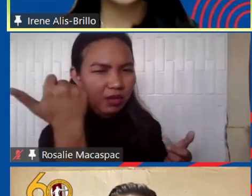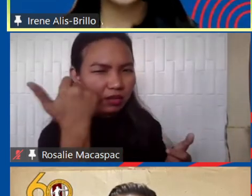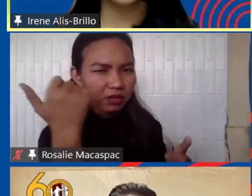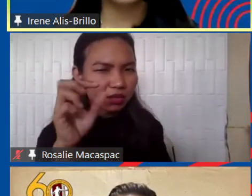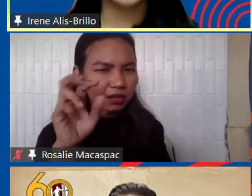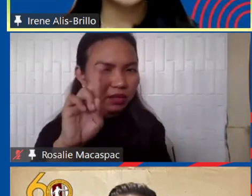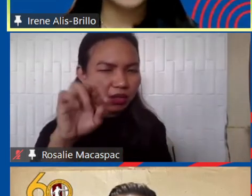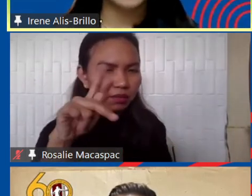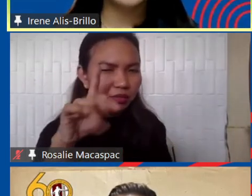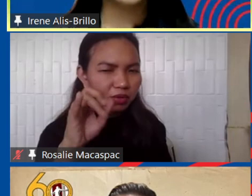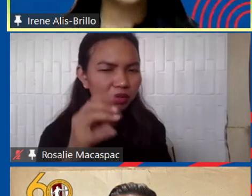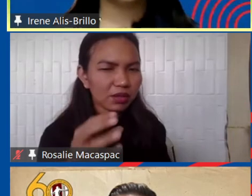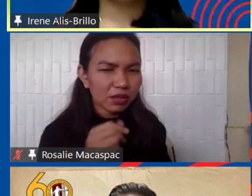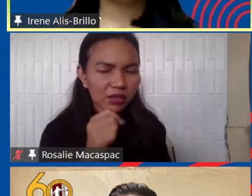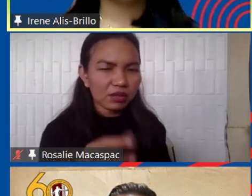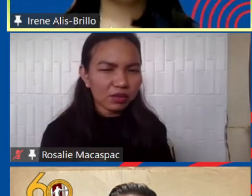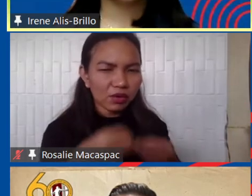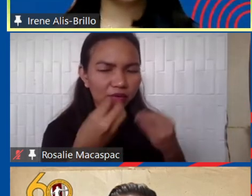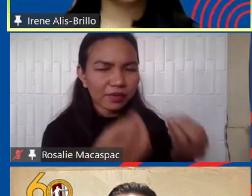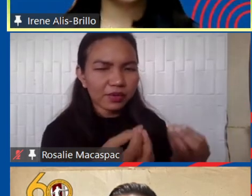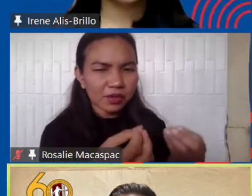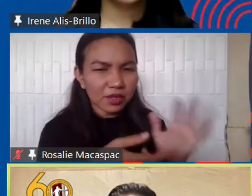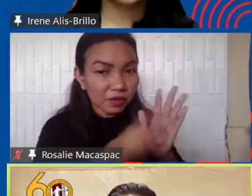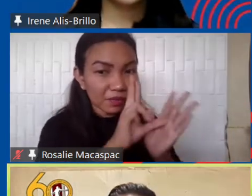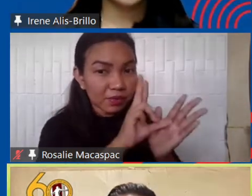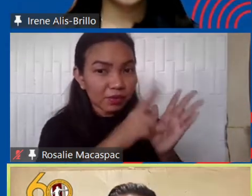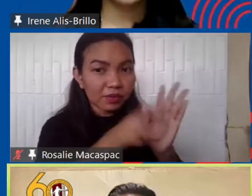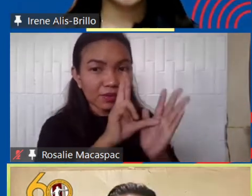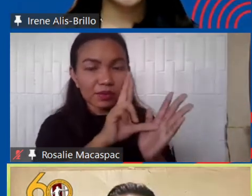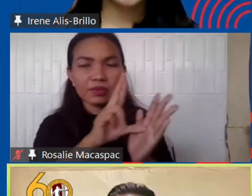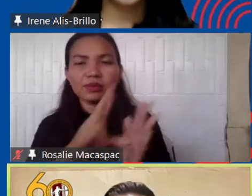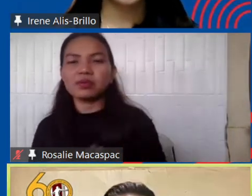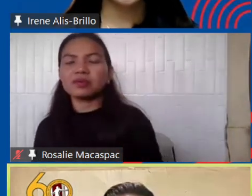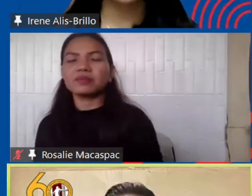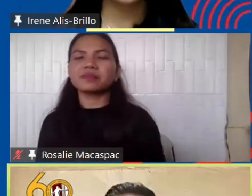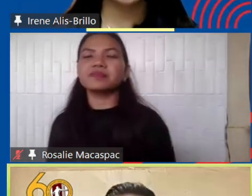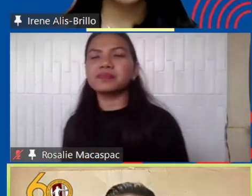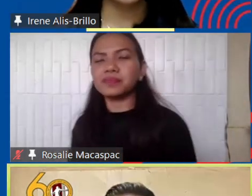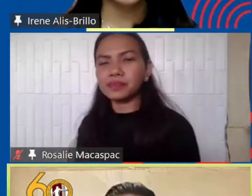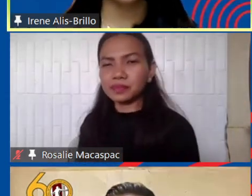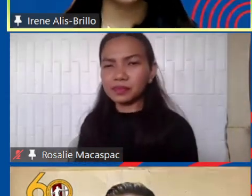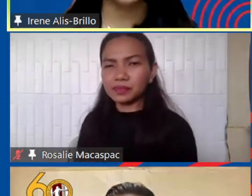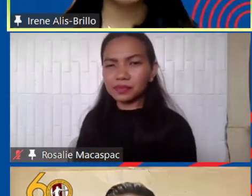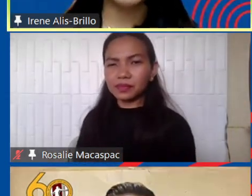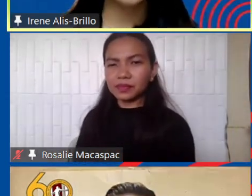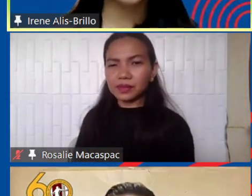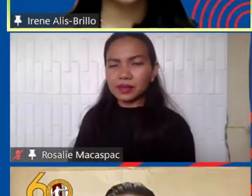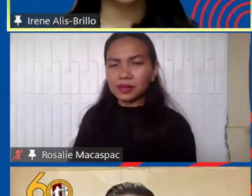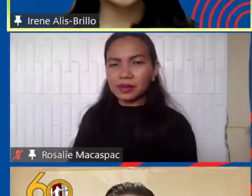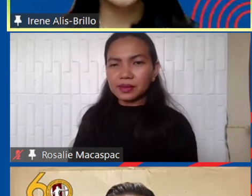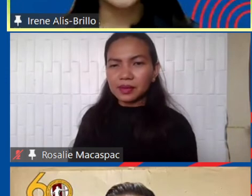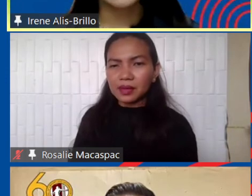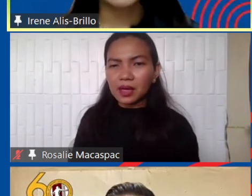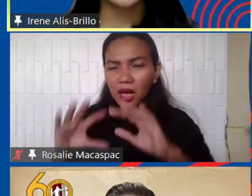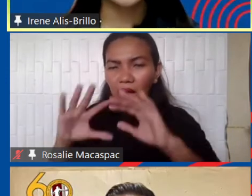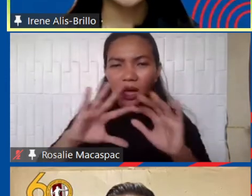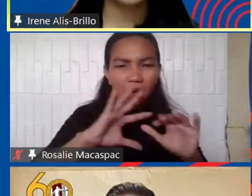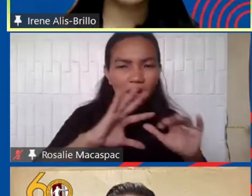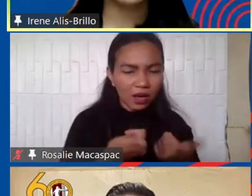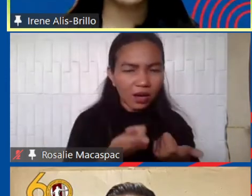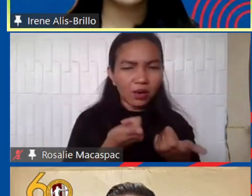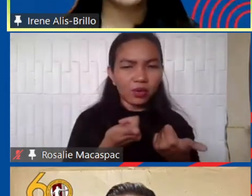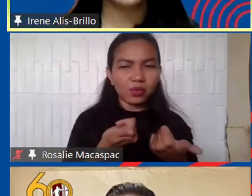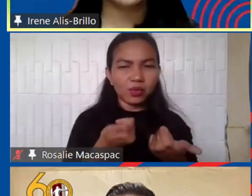does not offer a review. Yeah. Ayun po. Uh, So, sino pong nagvi-vet or paano sila dumadaan sa